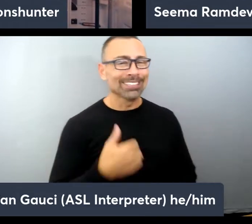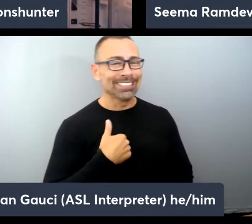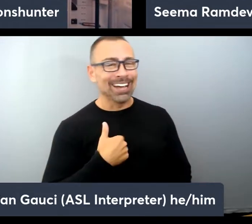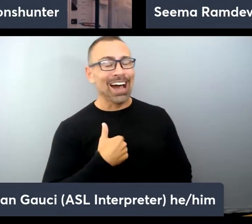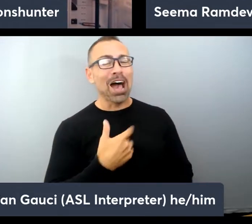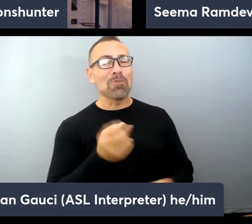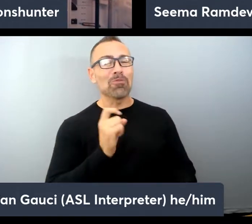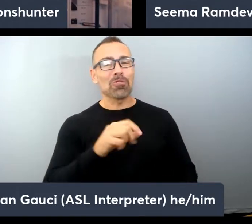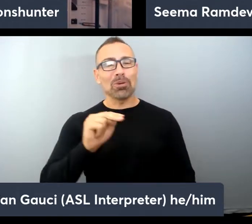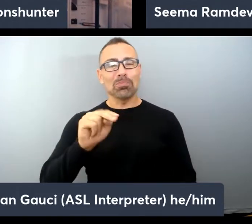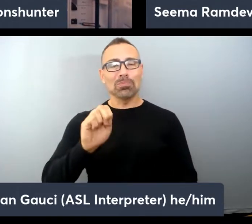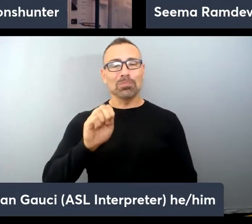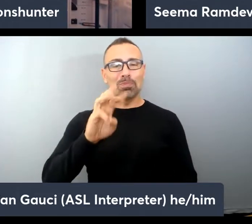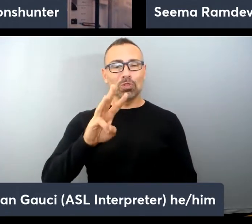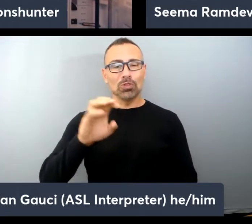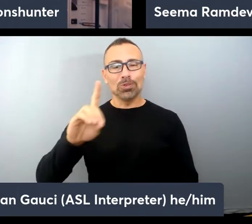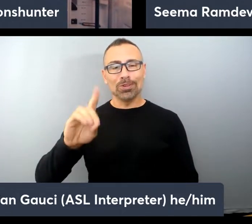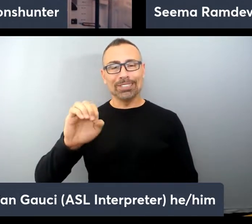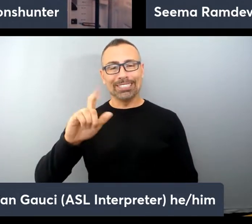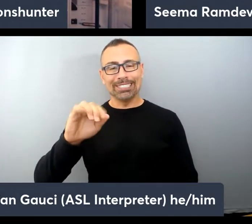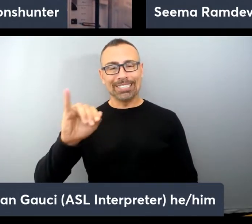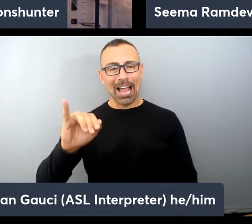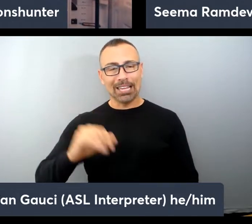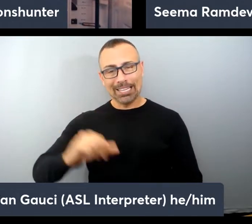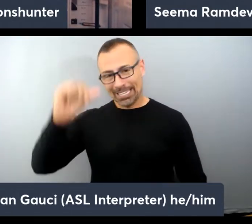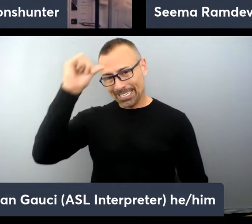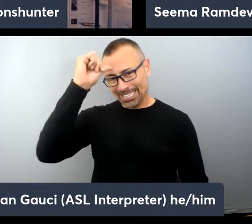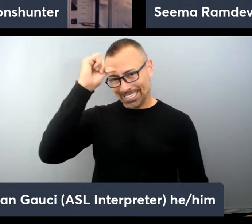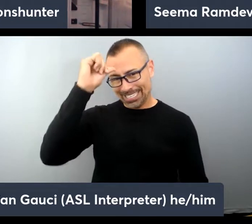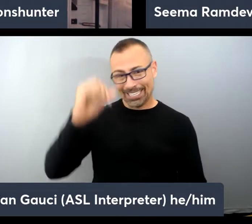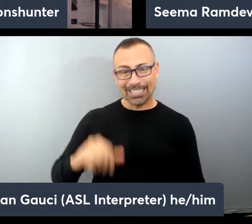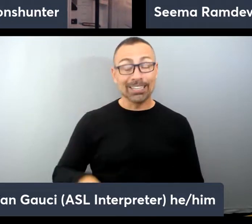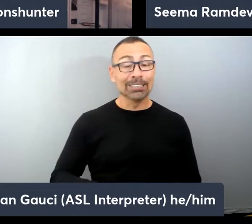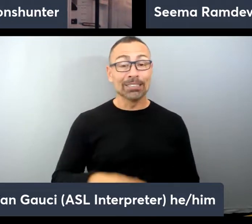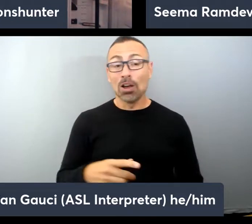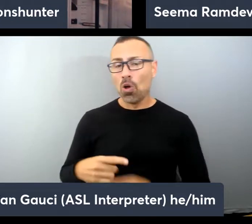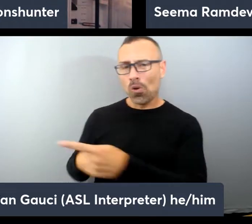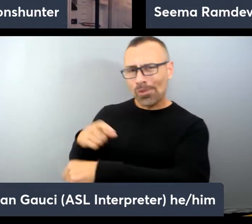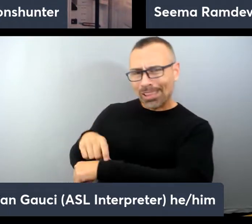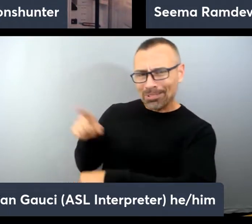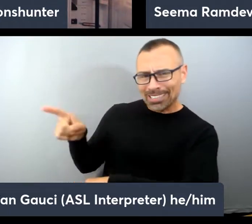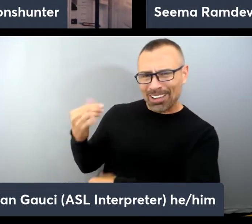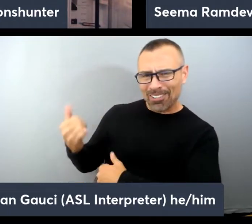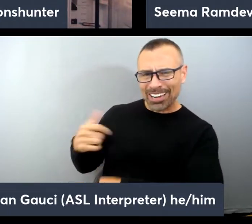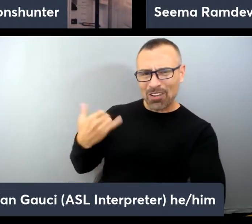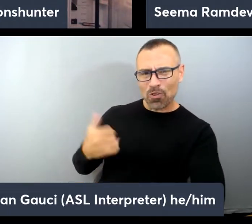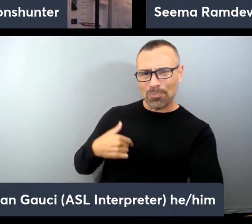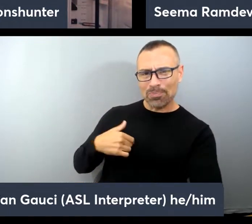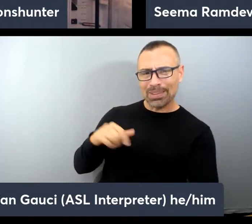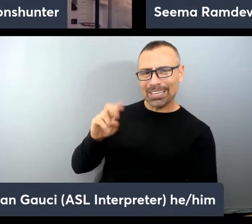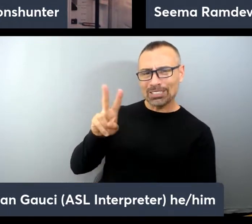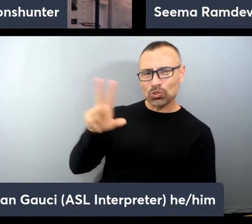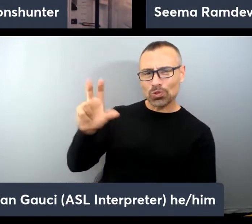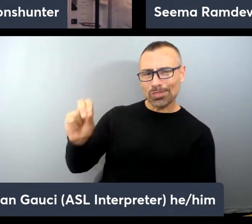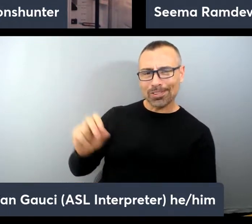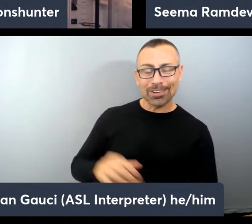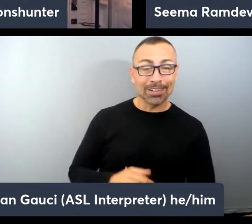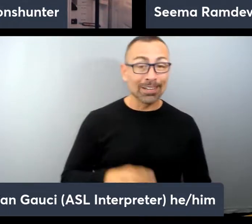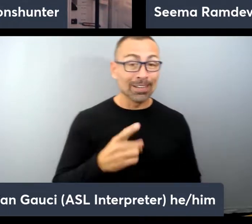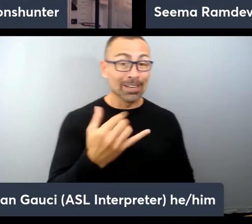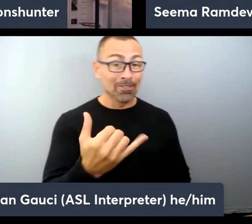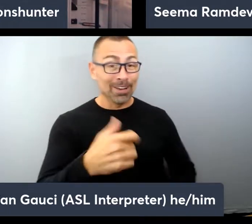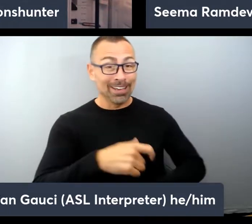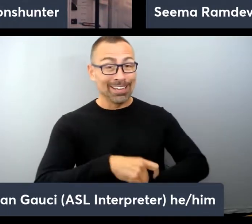Delhi, India. New Delhi. What time is it in New Delhi? It's 2:30 in Frisco, Texas for me. Oh, it's a lovely time. It's just